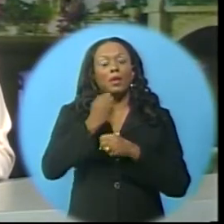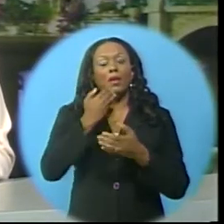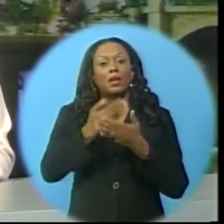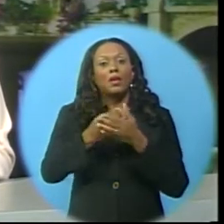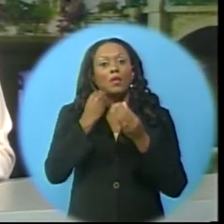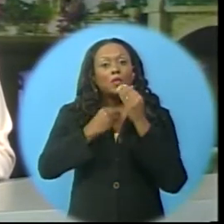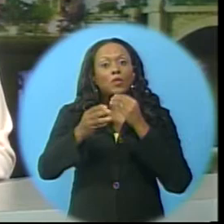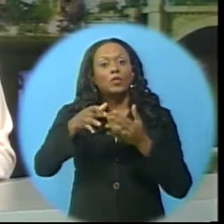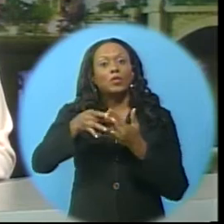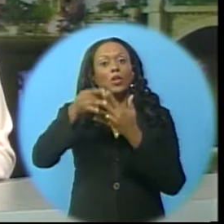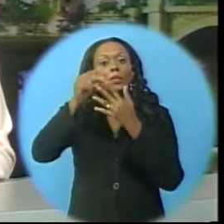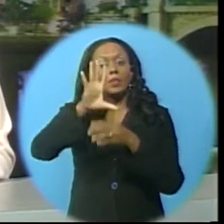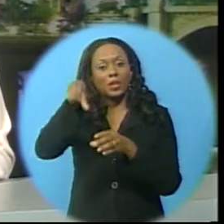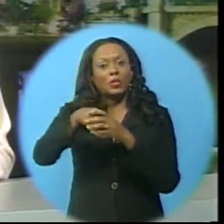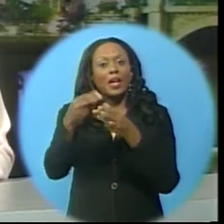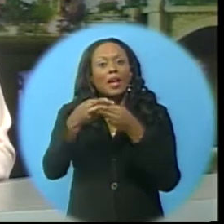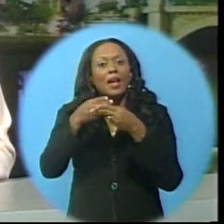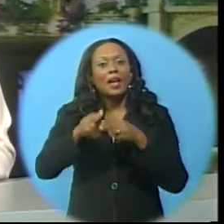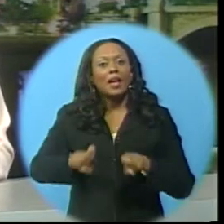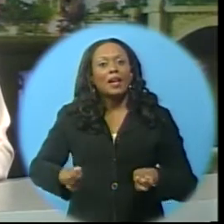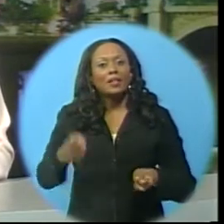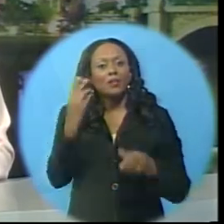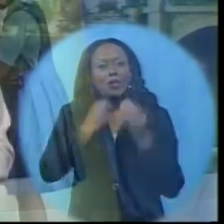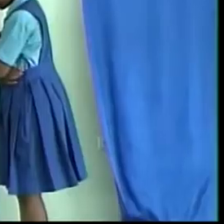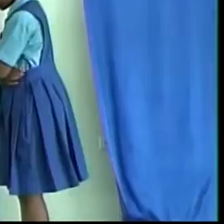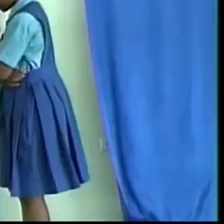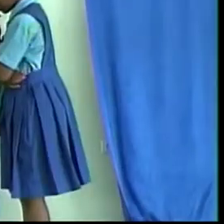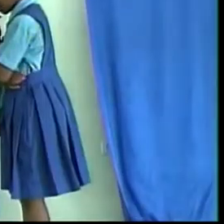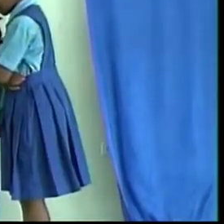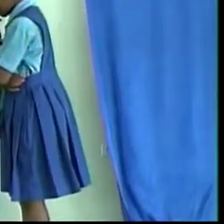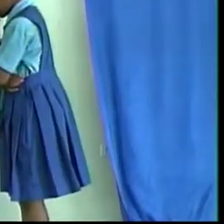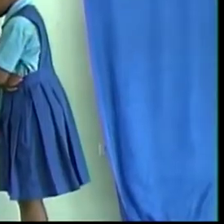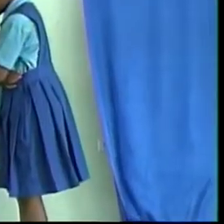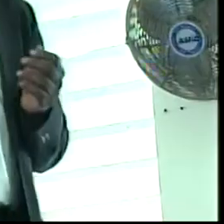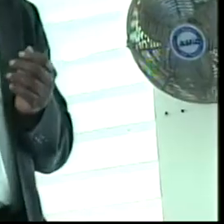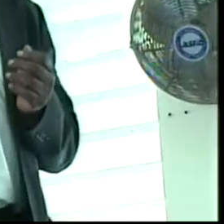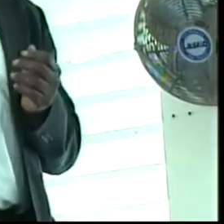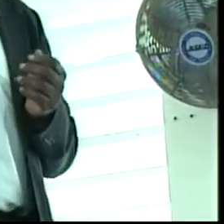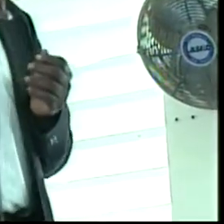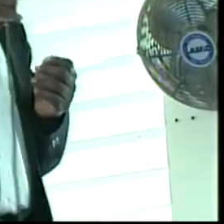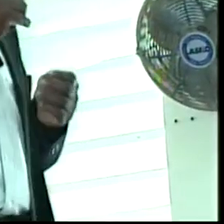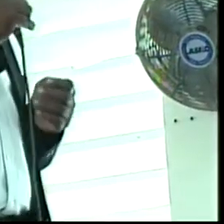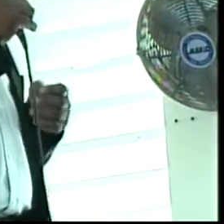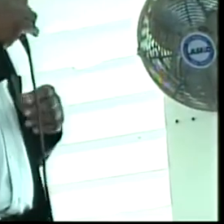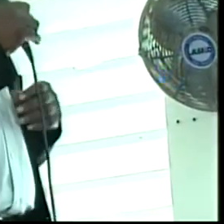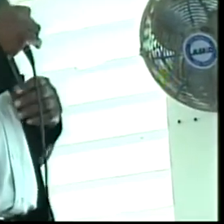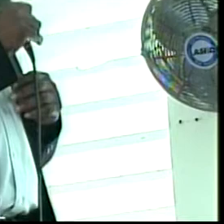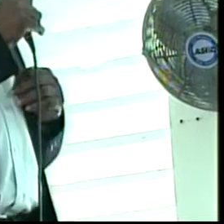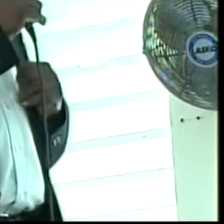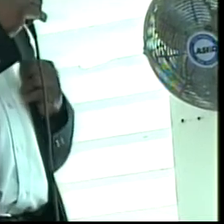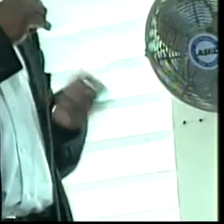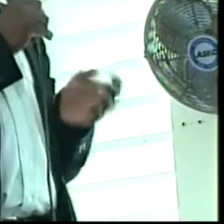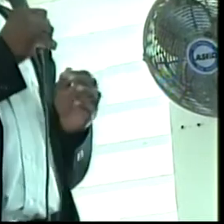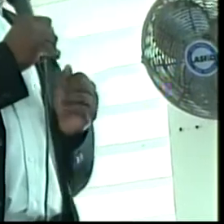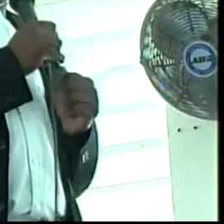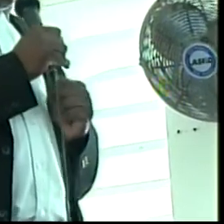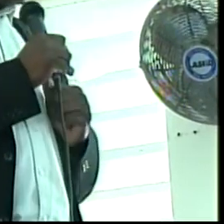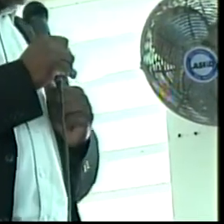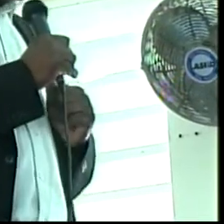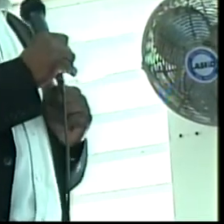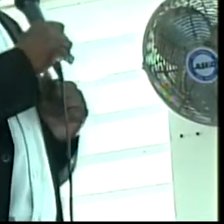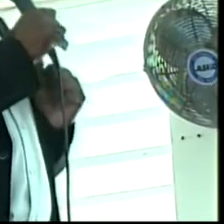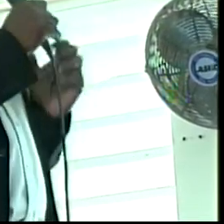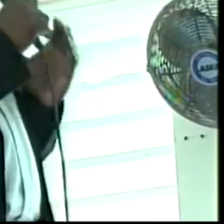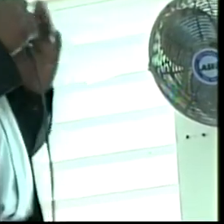choices by including eggs in their diet and on World Egg Day Chief Executive Officer of the Barbados Agricultural Society